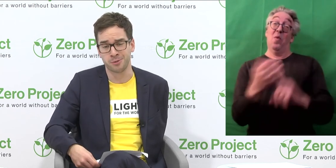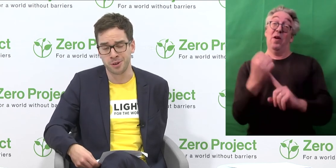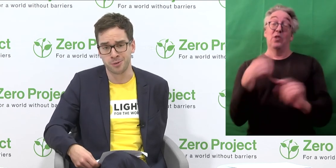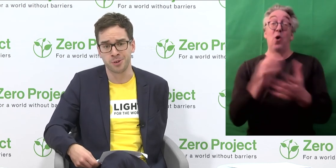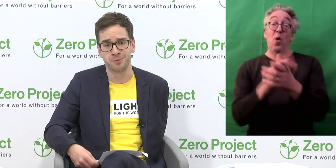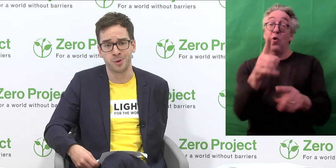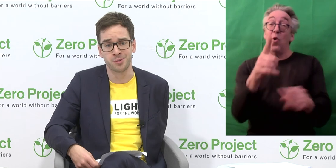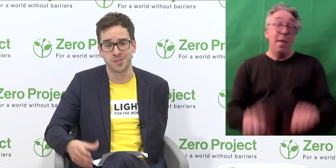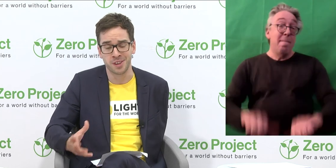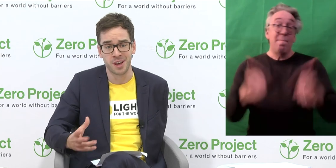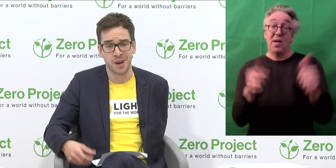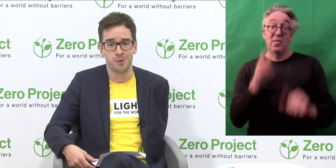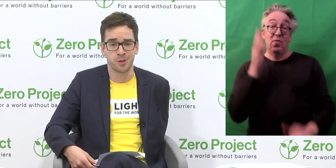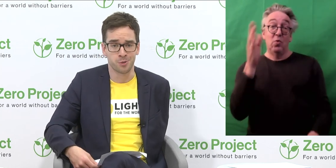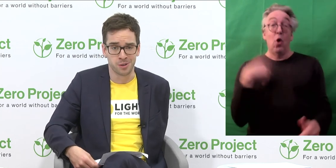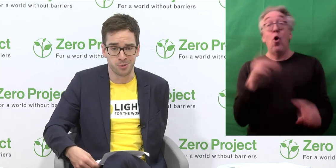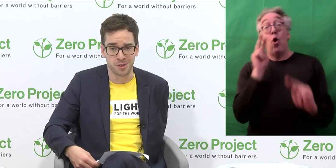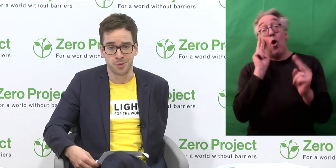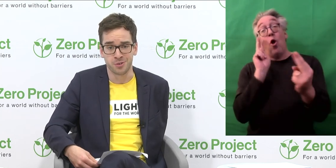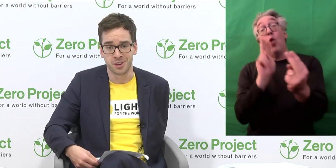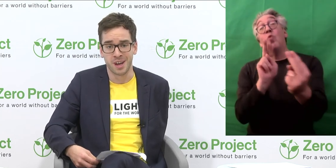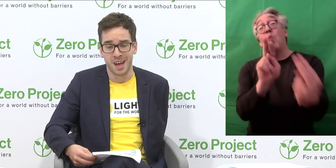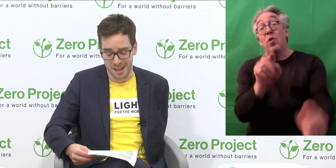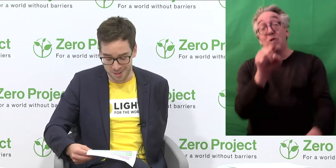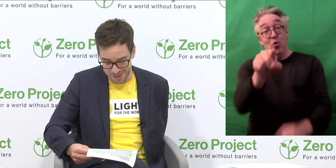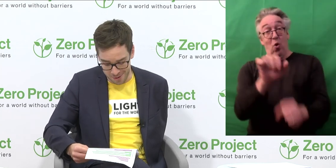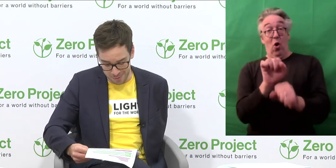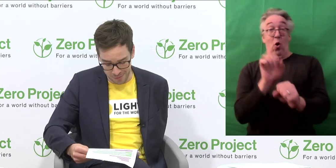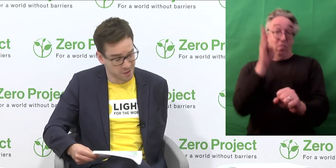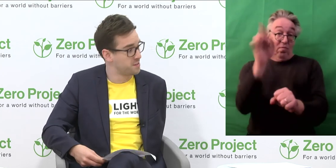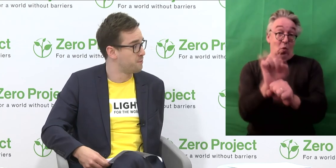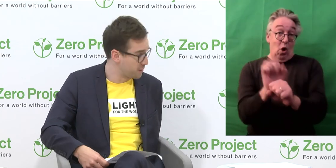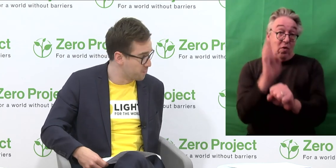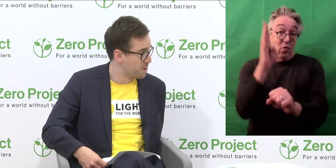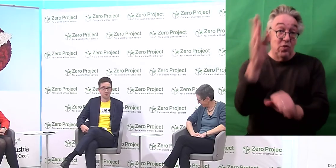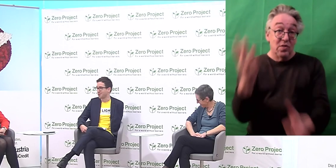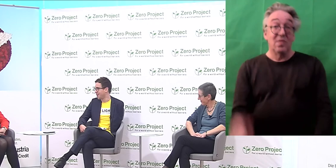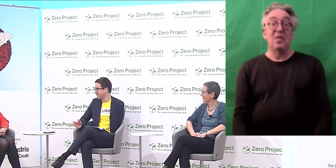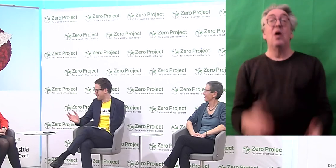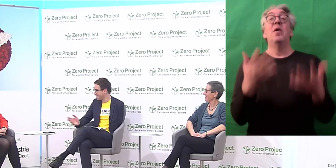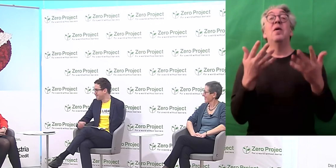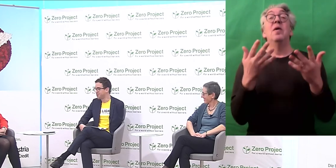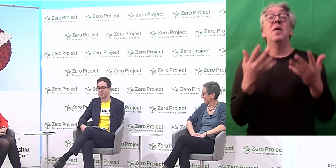are really looking forward to see what you will do in the future. And with this, thank you for our guests in the studio.